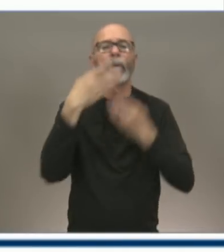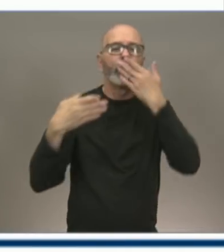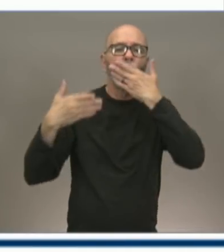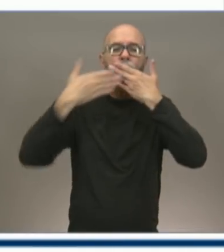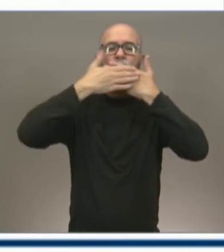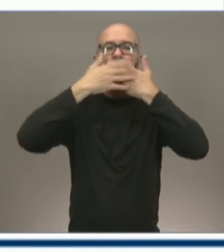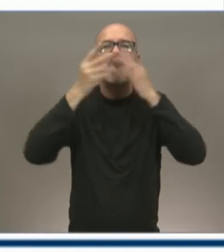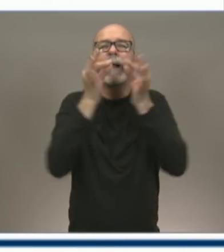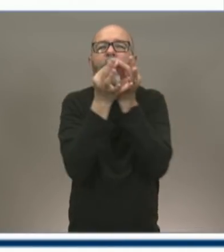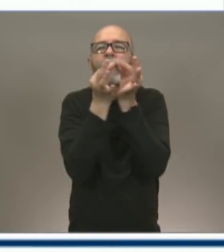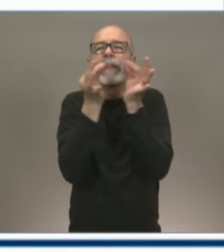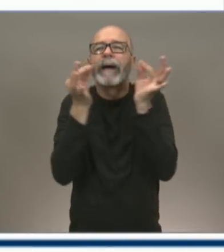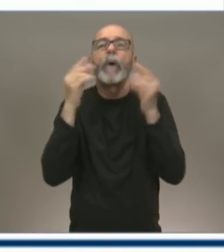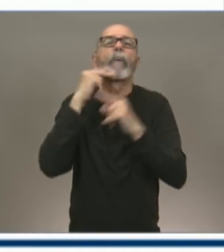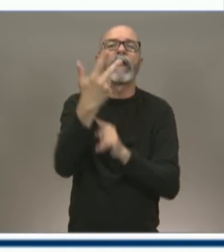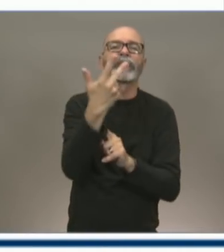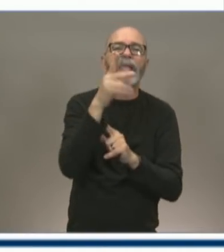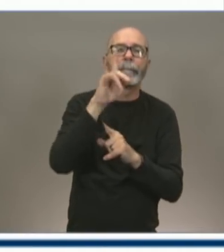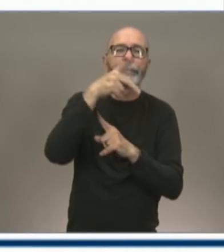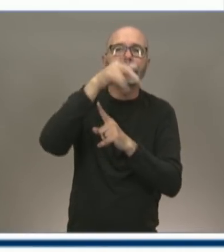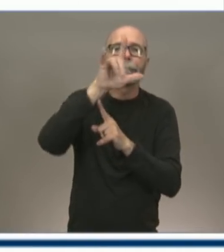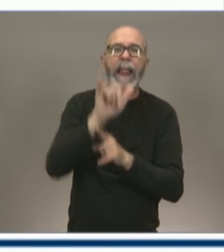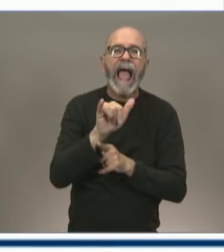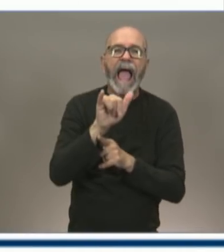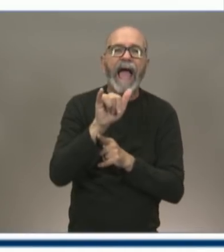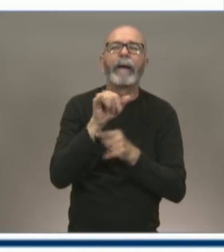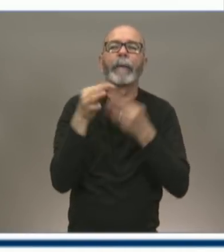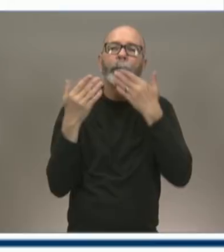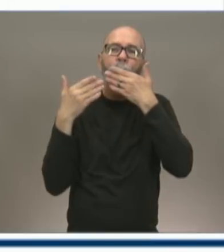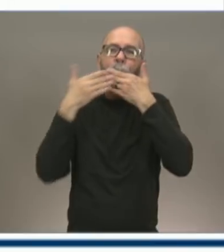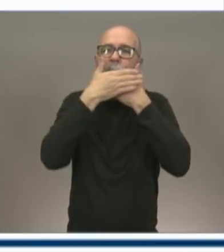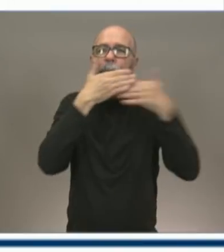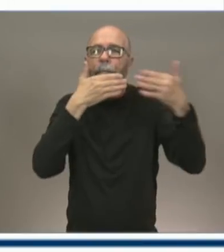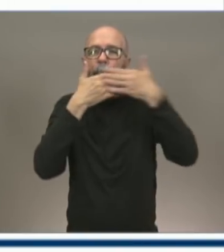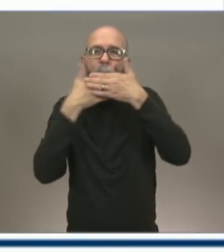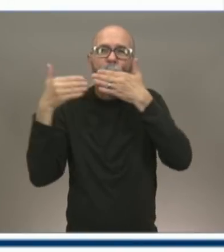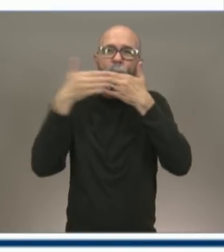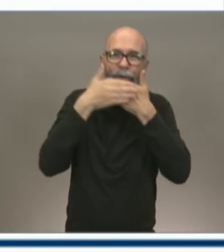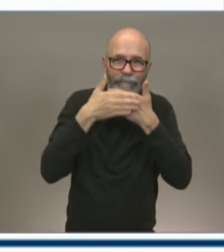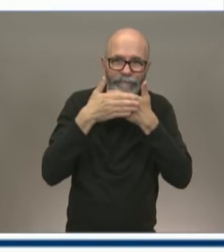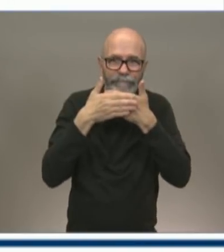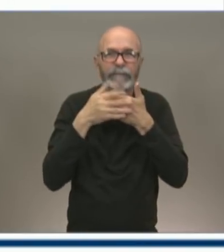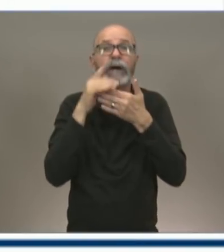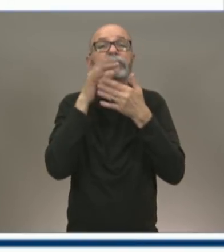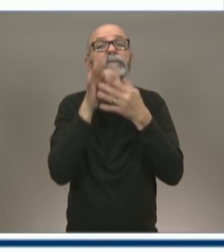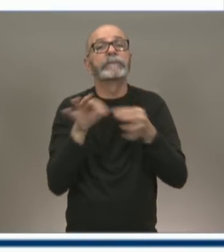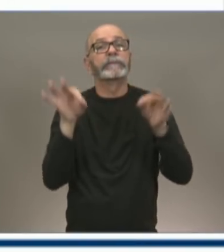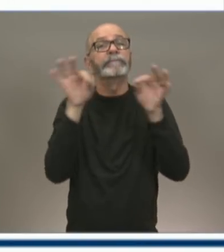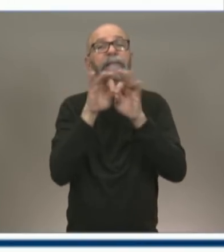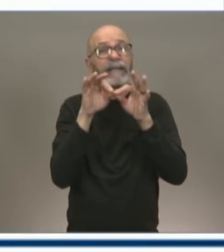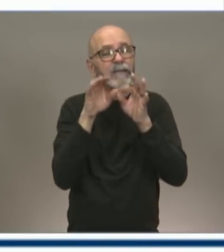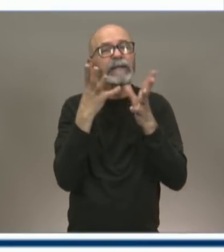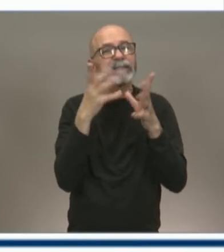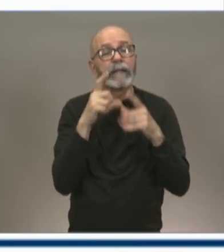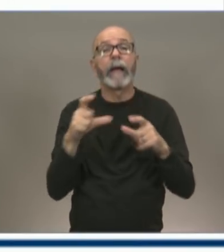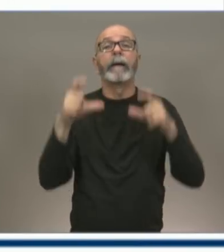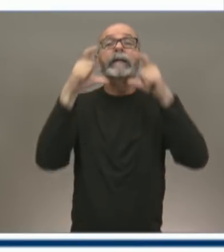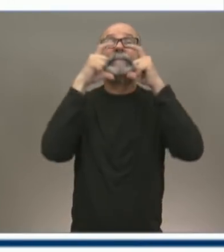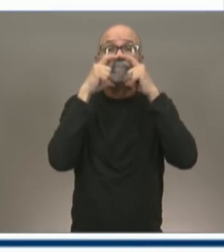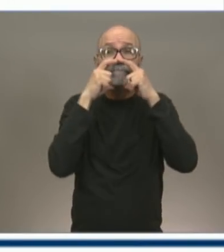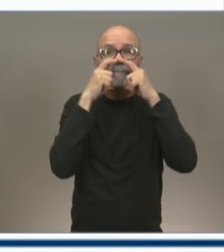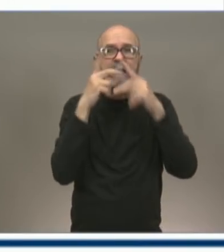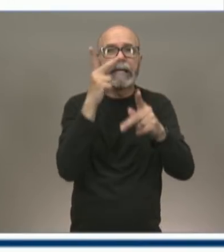continue that. I think the most important thing is making sure people are wearing a mask and wearing it properly when they're supposed